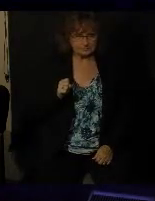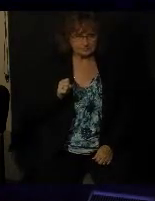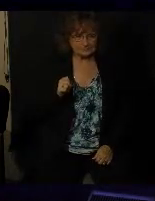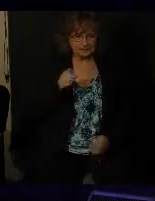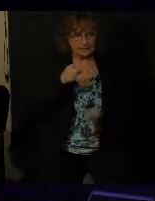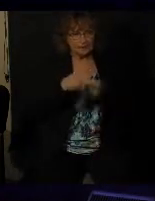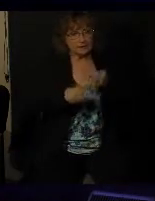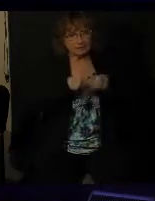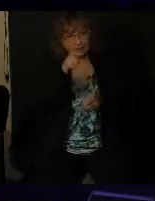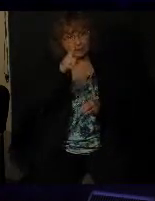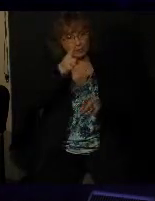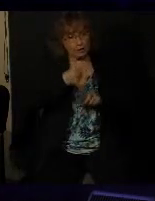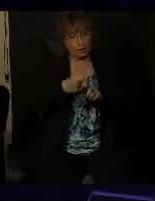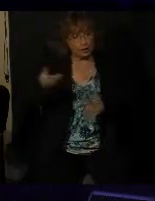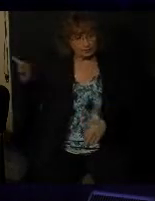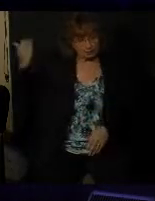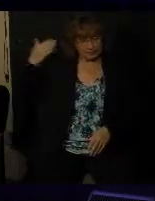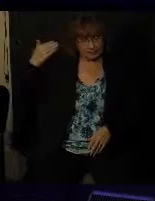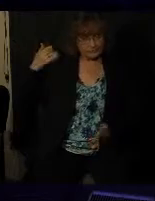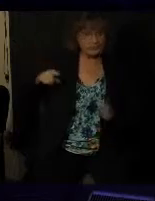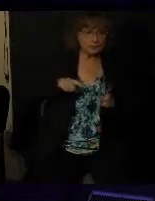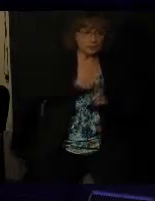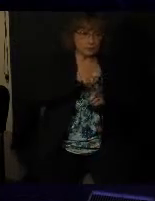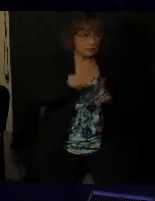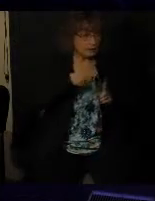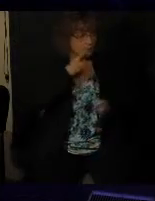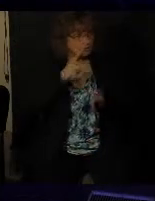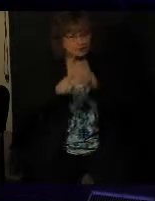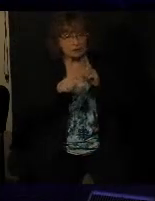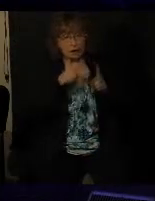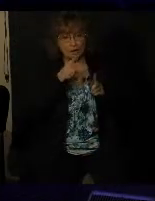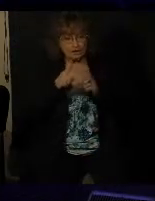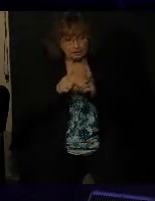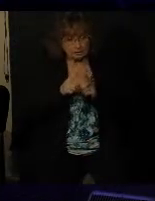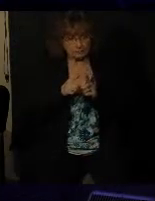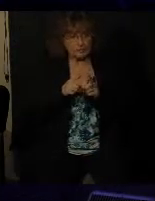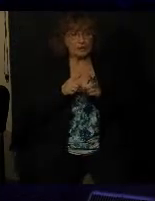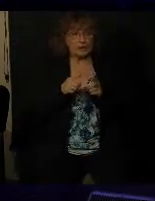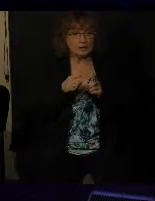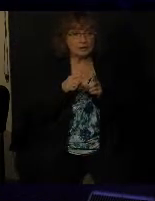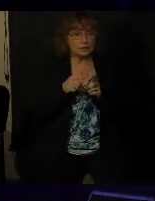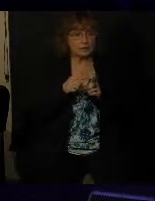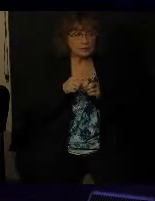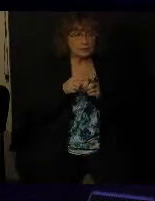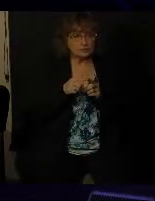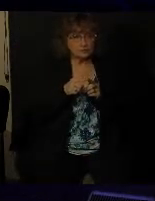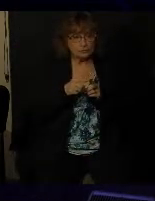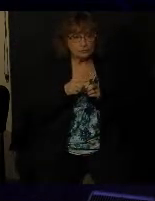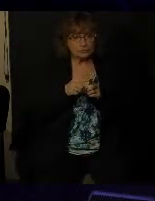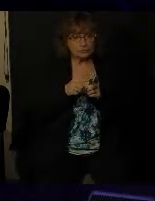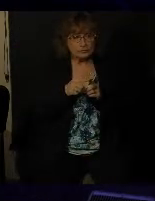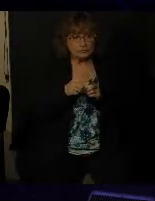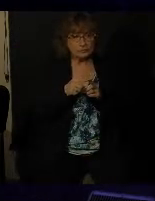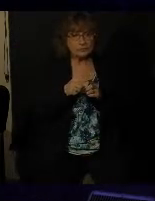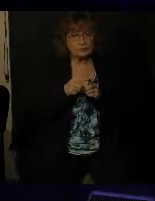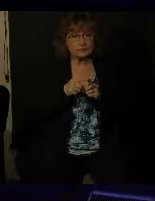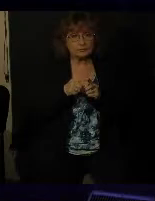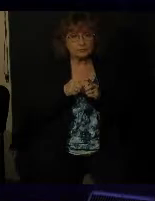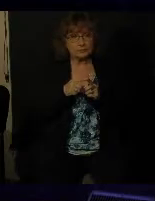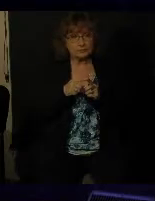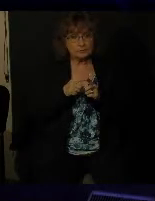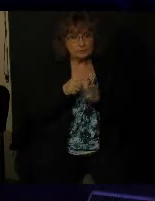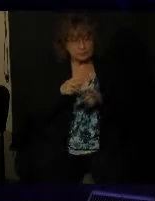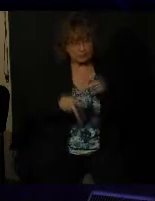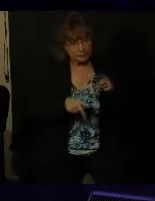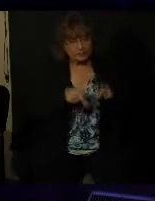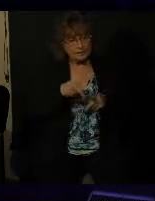with David and Susan Blosser, I said, you know, I might bring a student with me this time, just